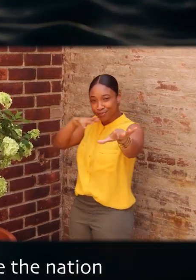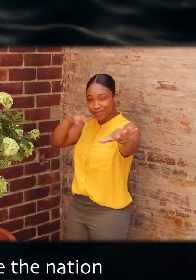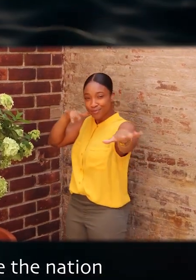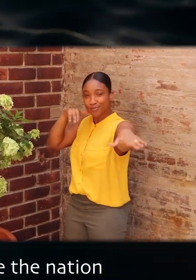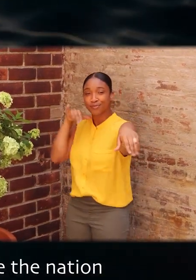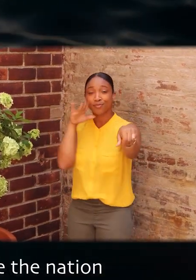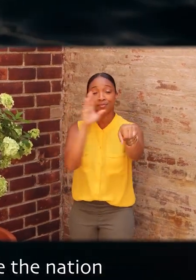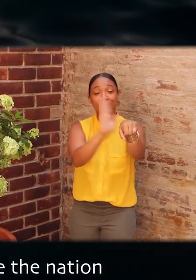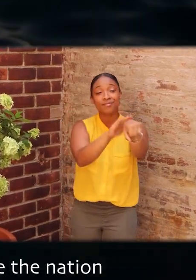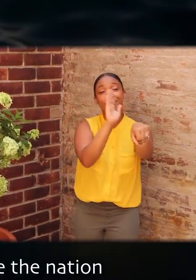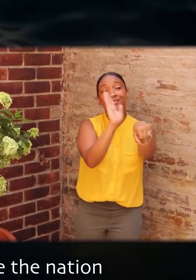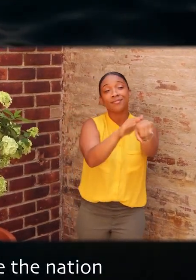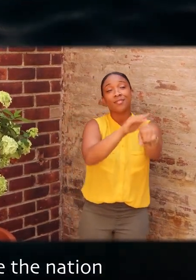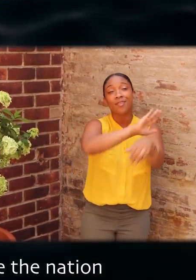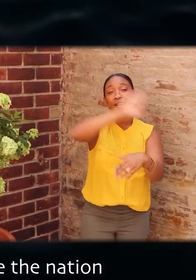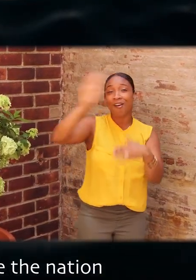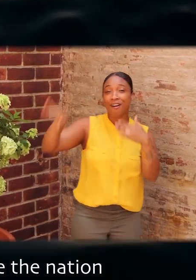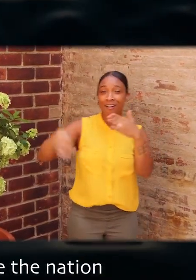the